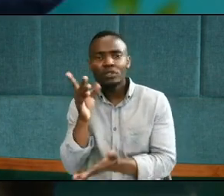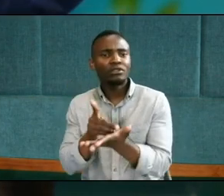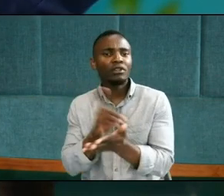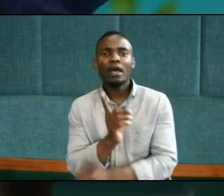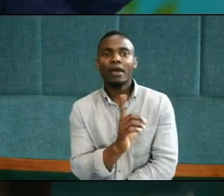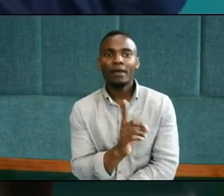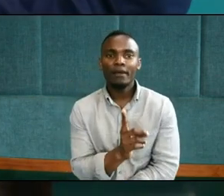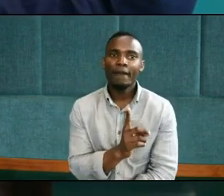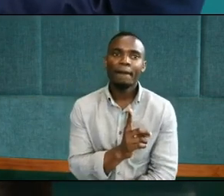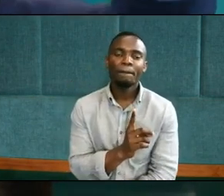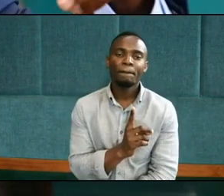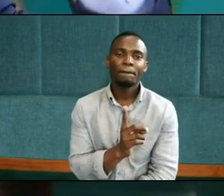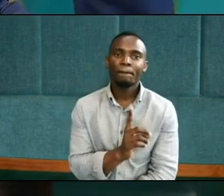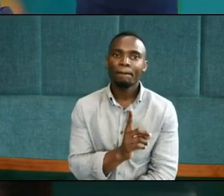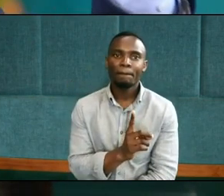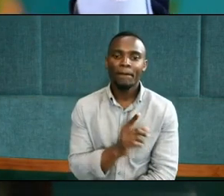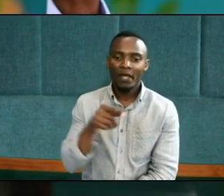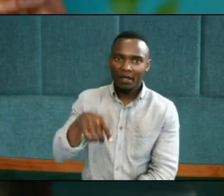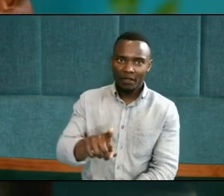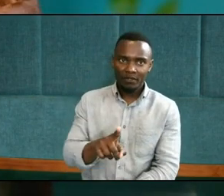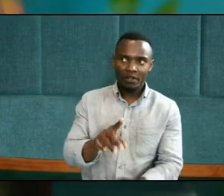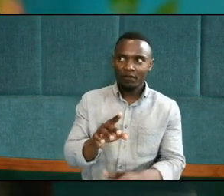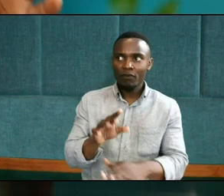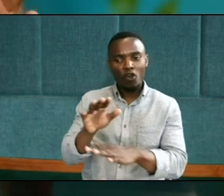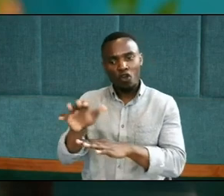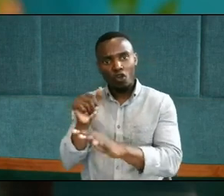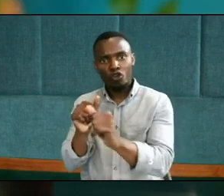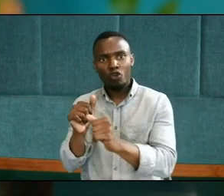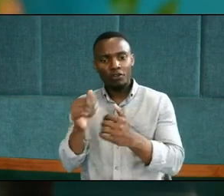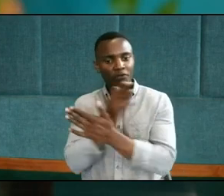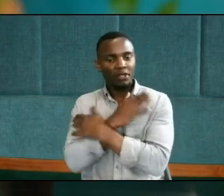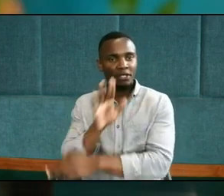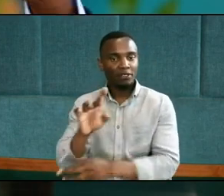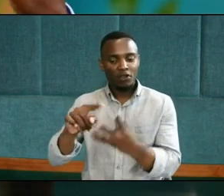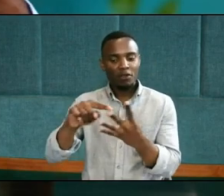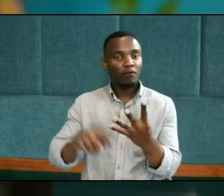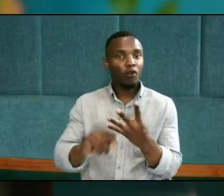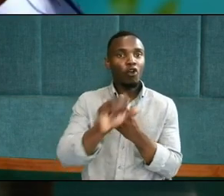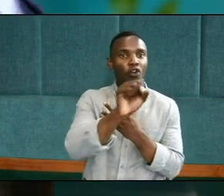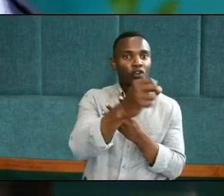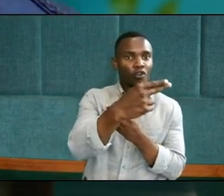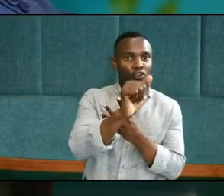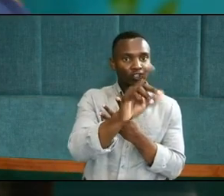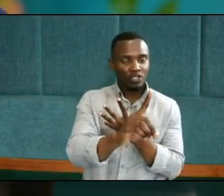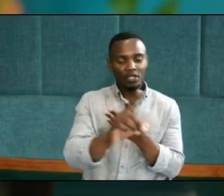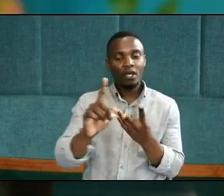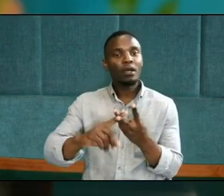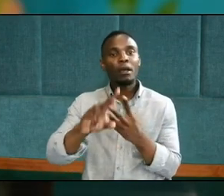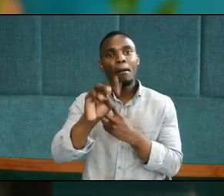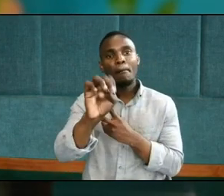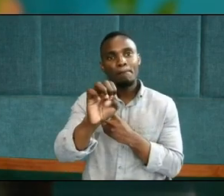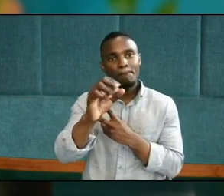neighborhood. No. He called his friends, the four of them, Shadrach, Meshach, and Abednego, and him. They